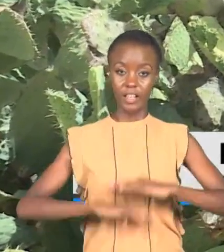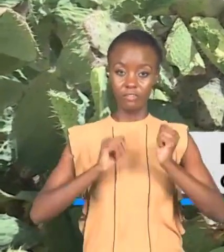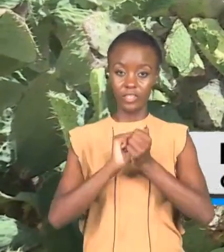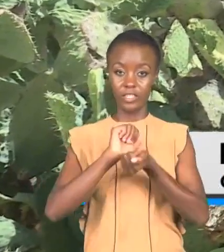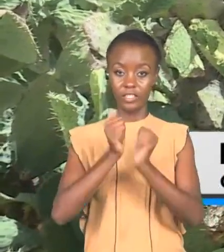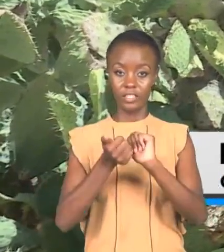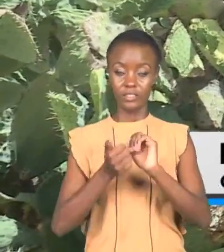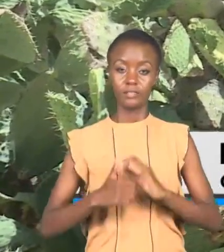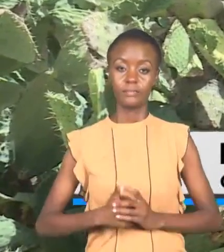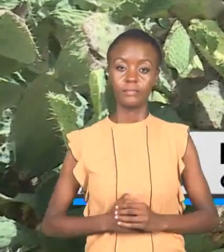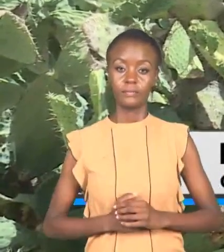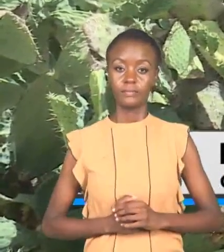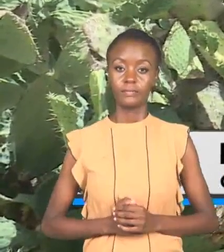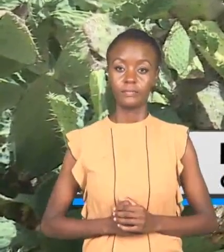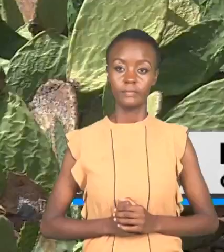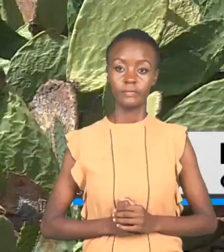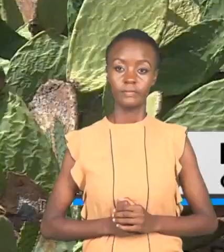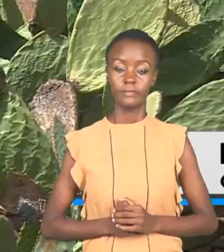exchange.